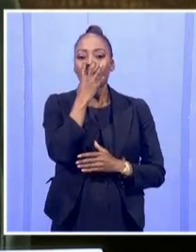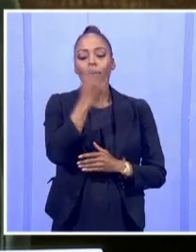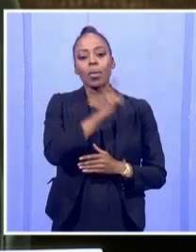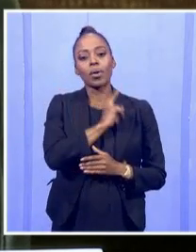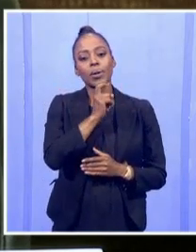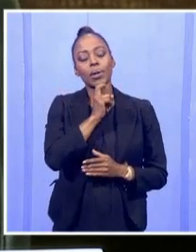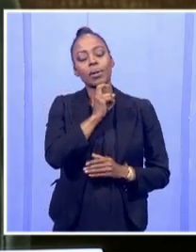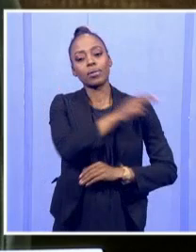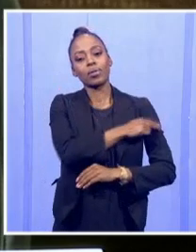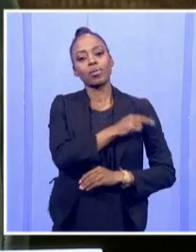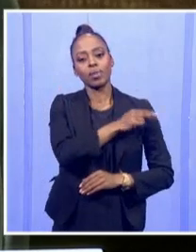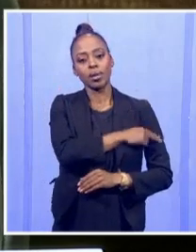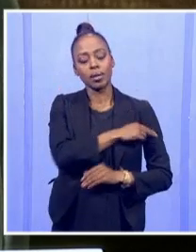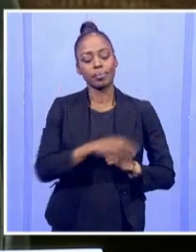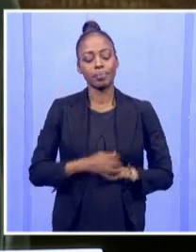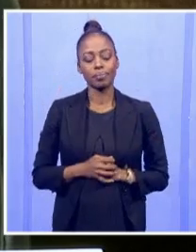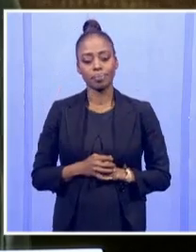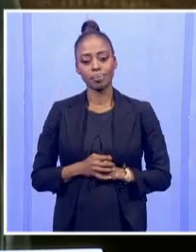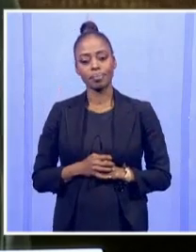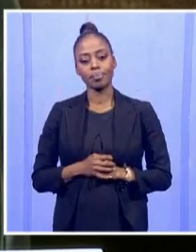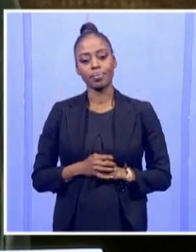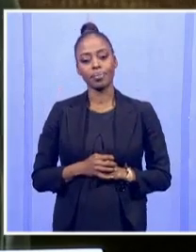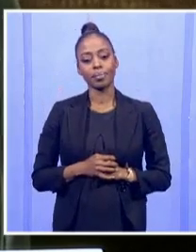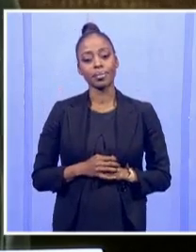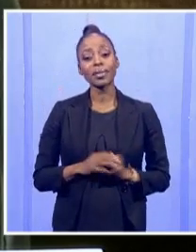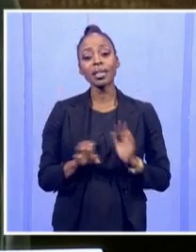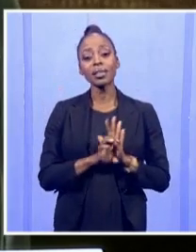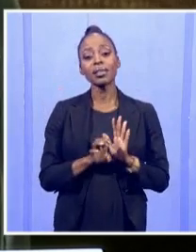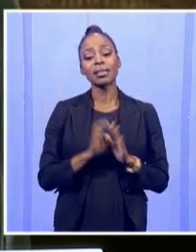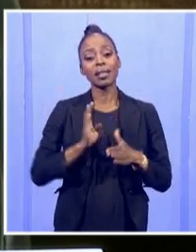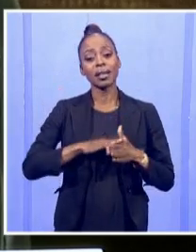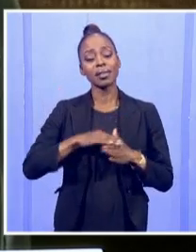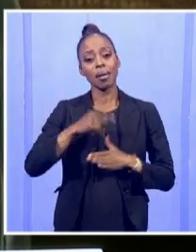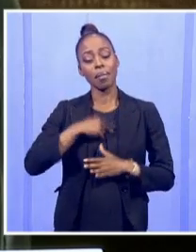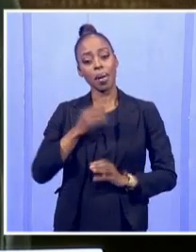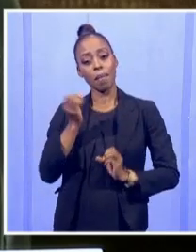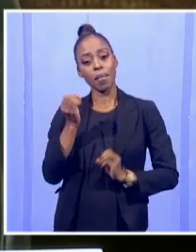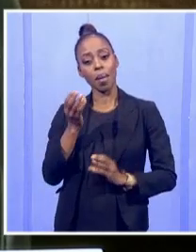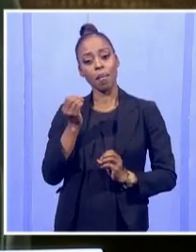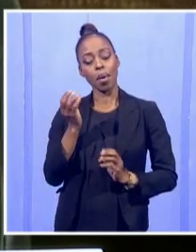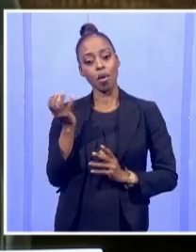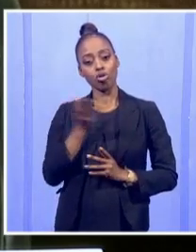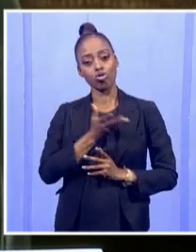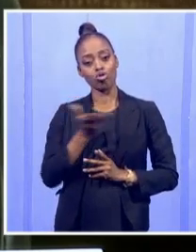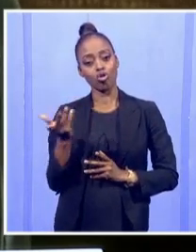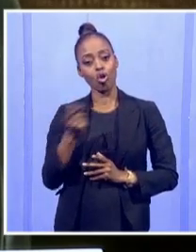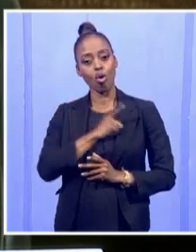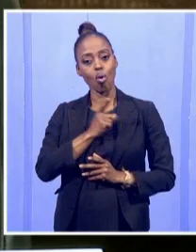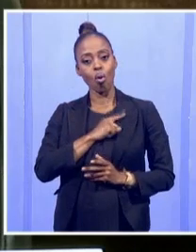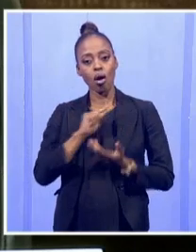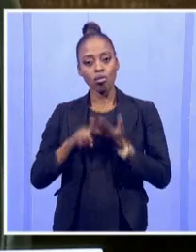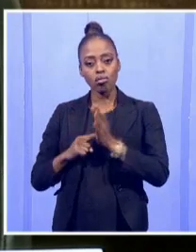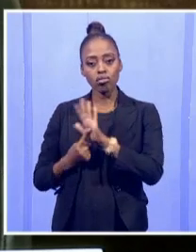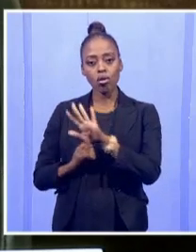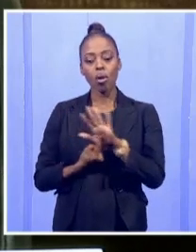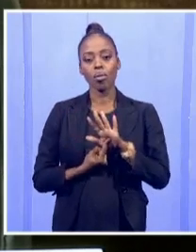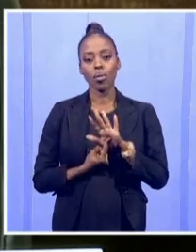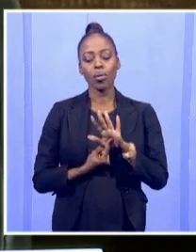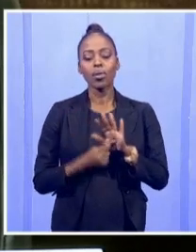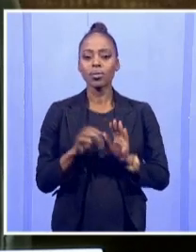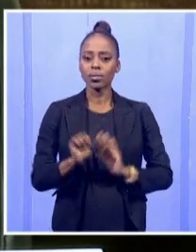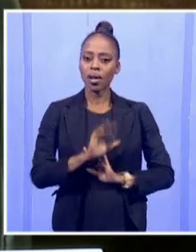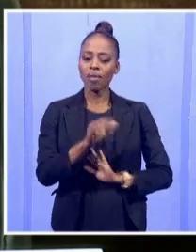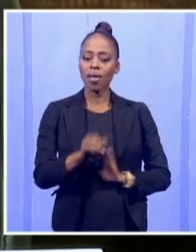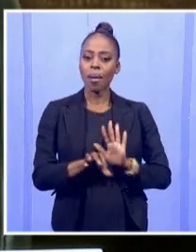hospitals. I raise these examples, ladies and gentlemen, to show the capability in the South